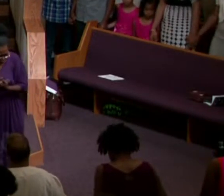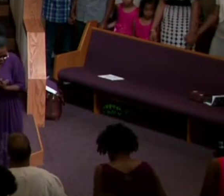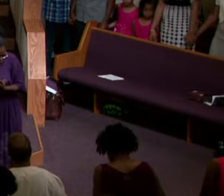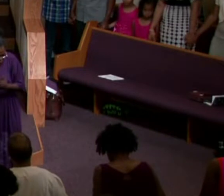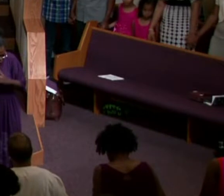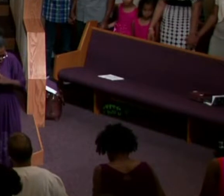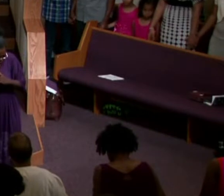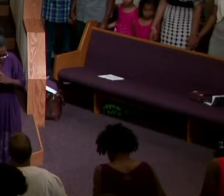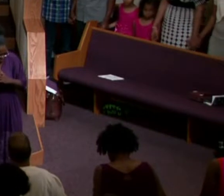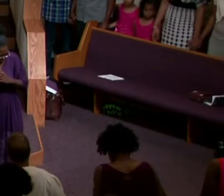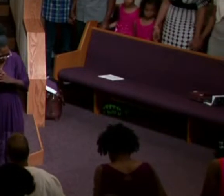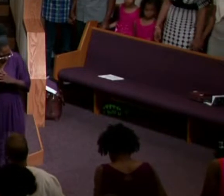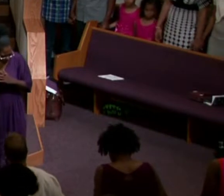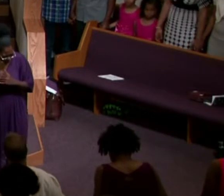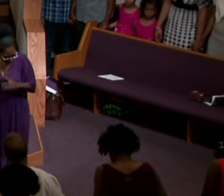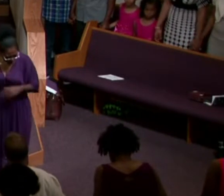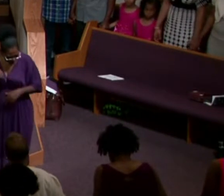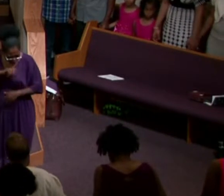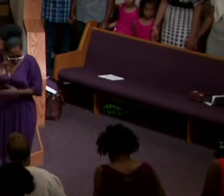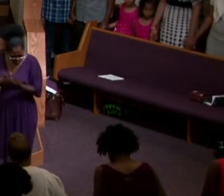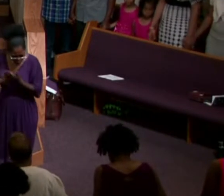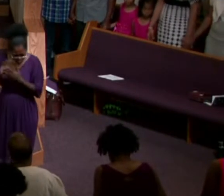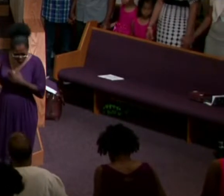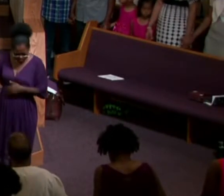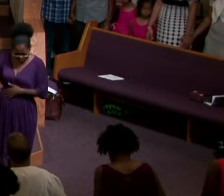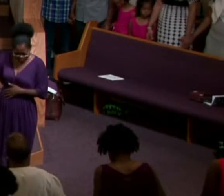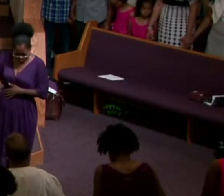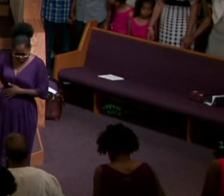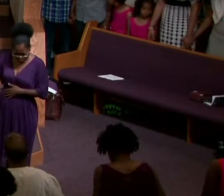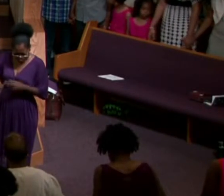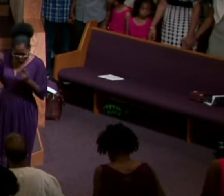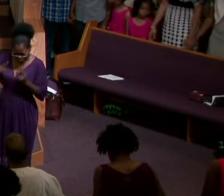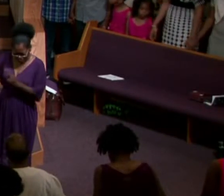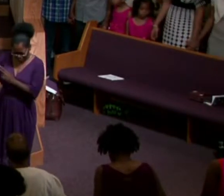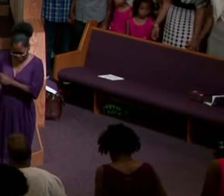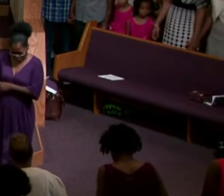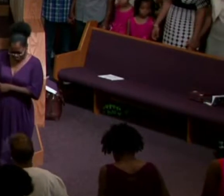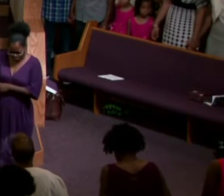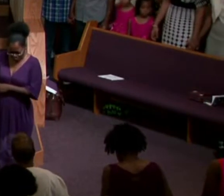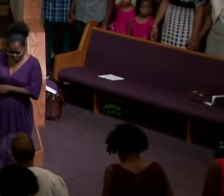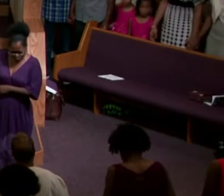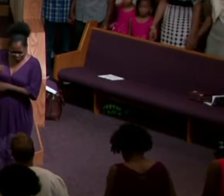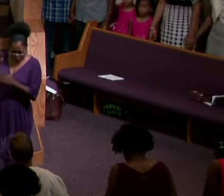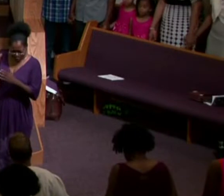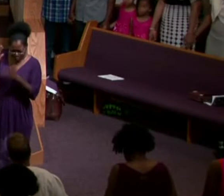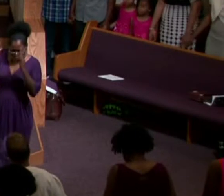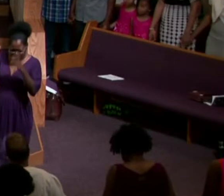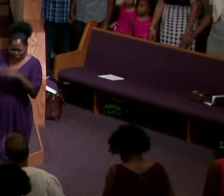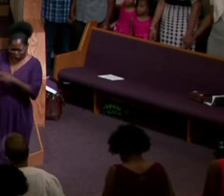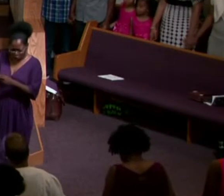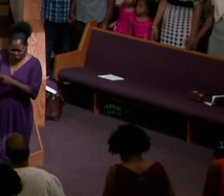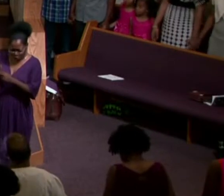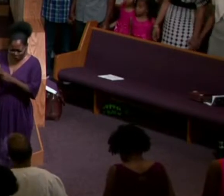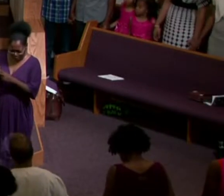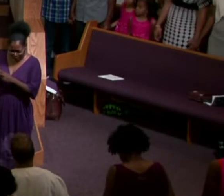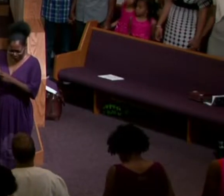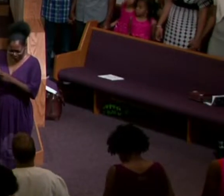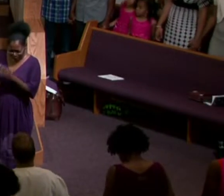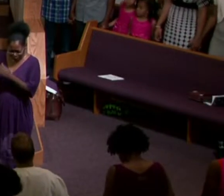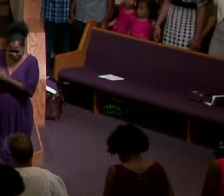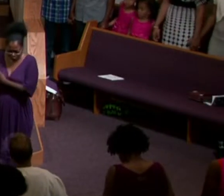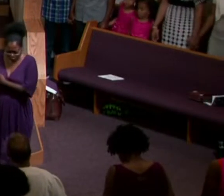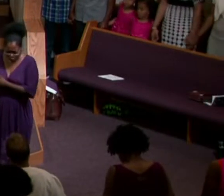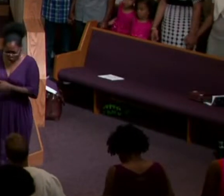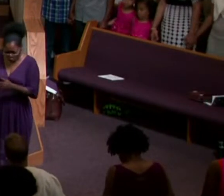the name of Jesus. We glorify you, Father, and we magnify you. We pray today, this morning, for our pastor as he humbles